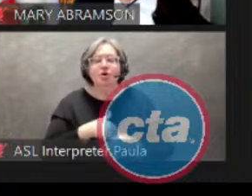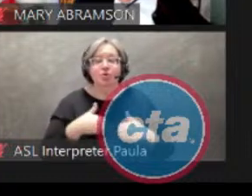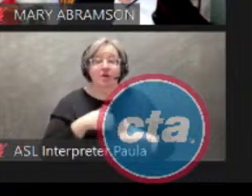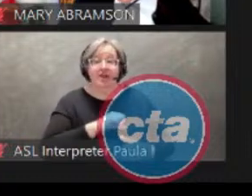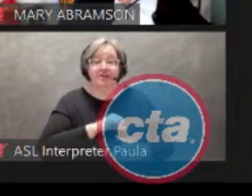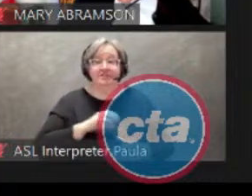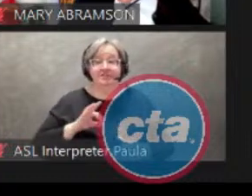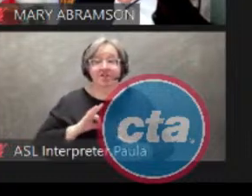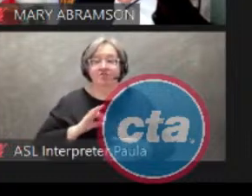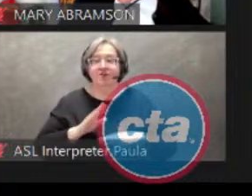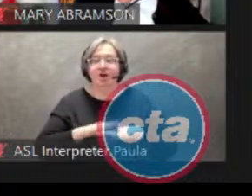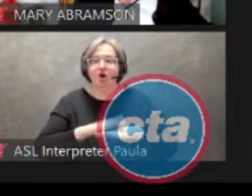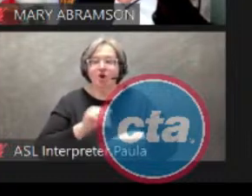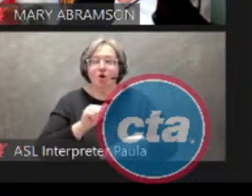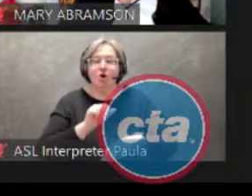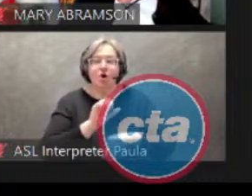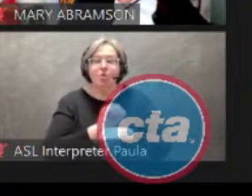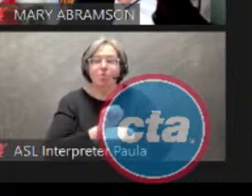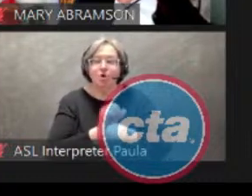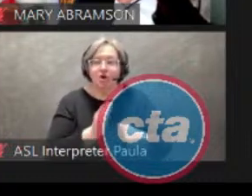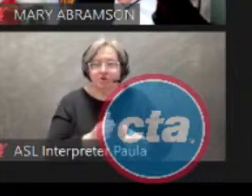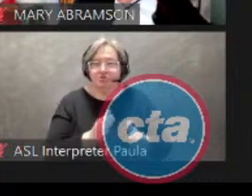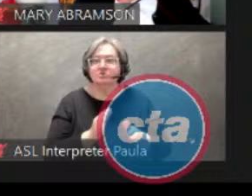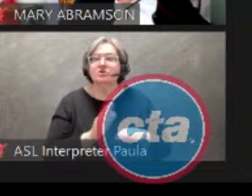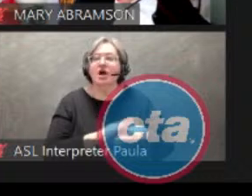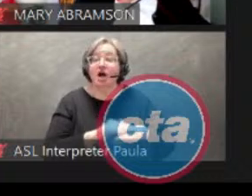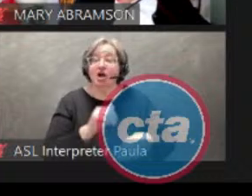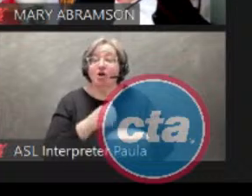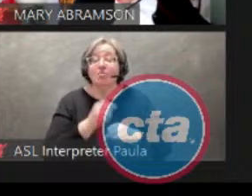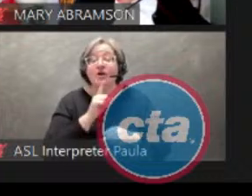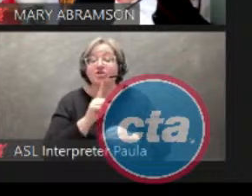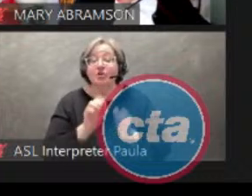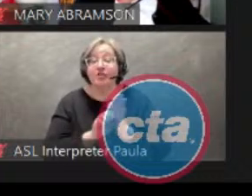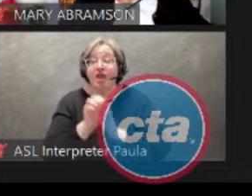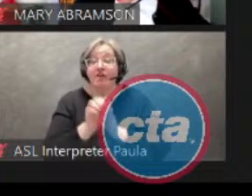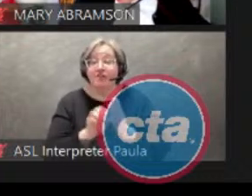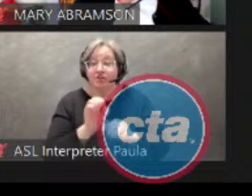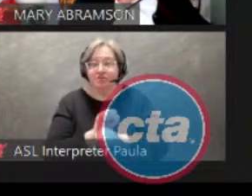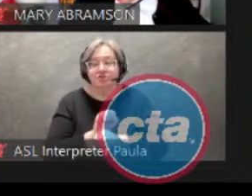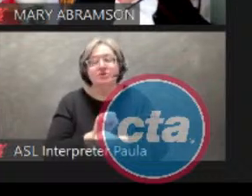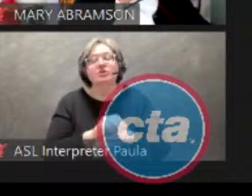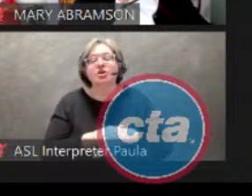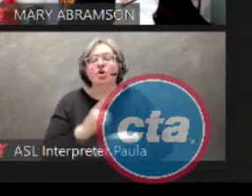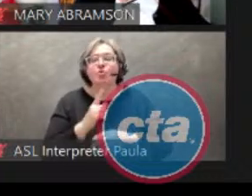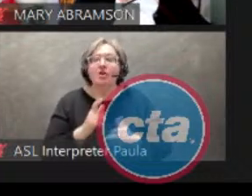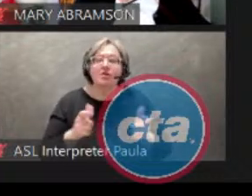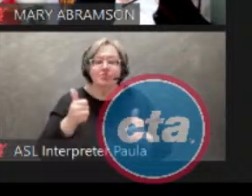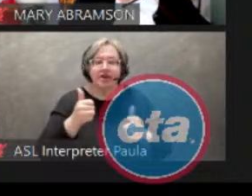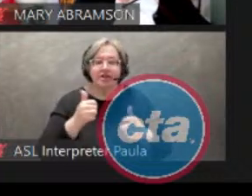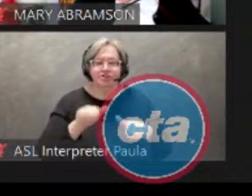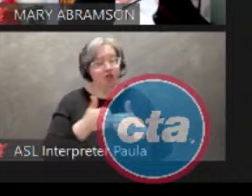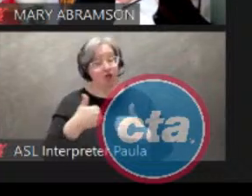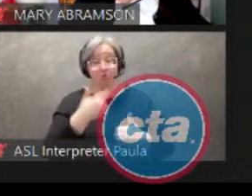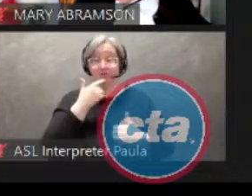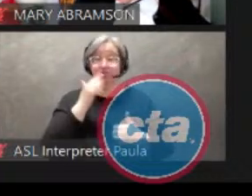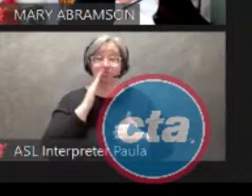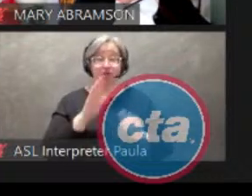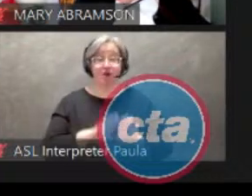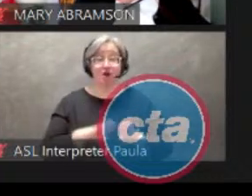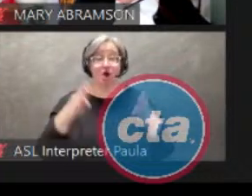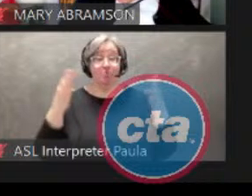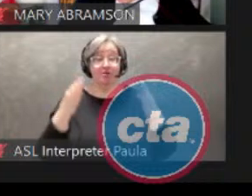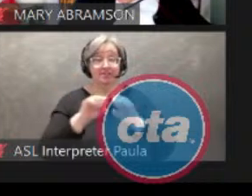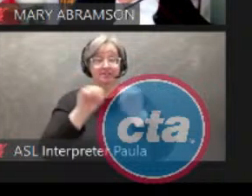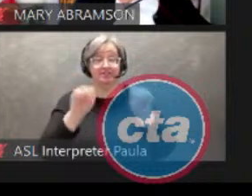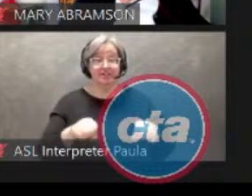on call or workmen on call to make sure the elevator works. One of the biggest, challenges that we'd have is if we say, hey, we're going to open a station with an elevator,